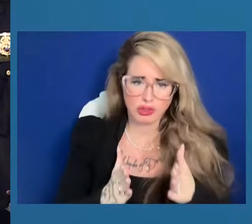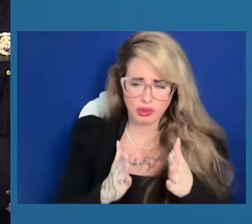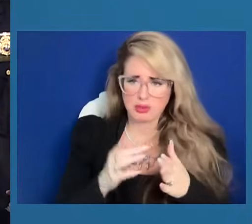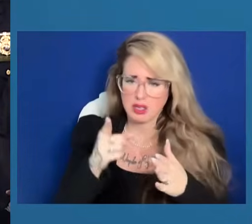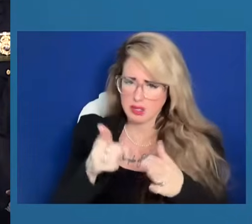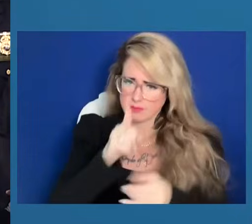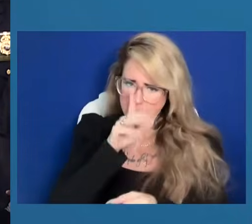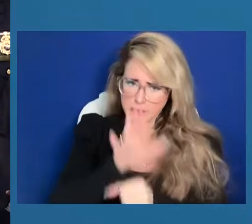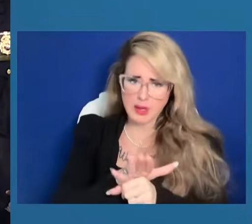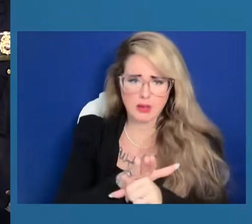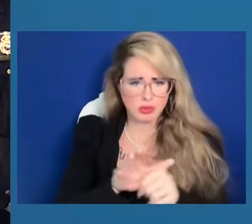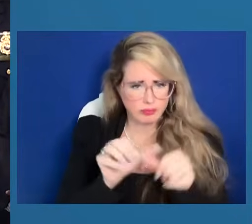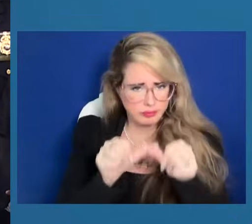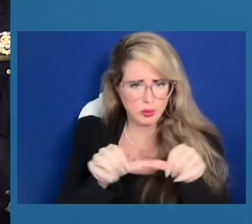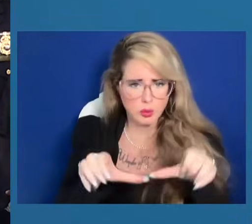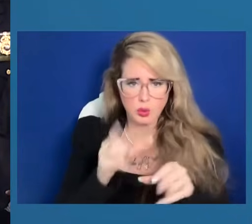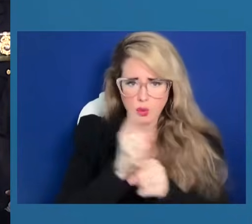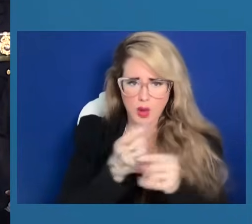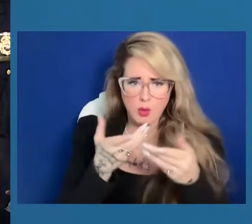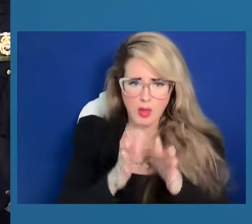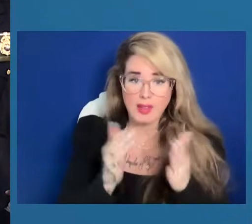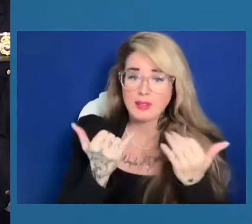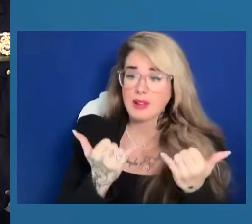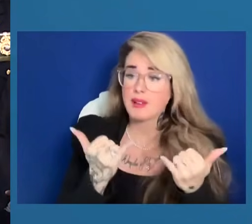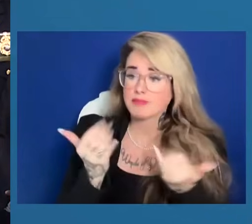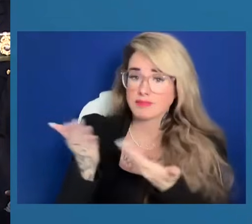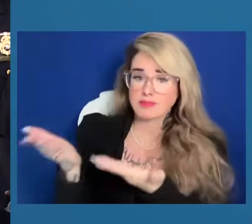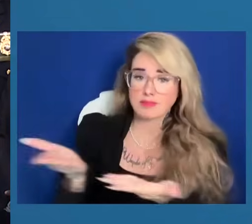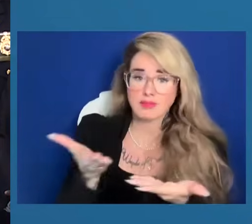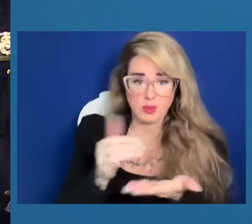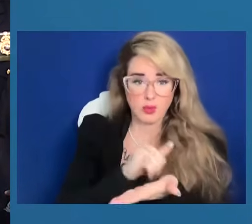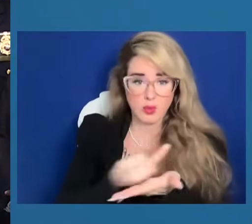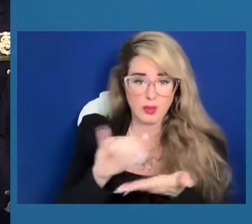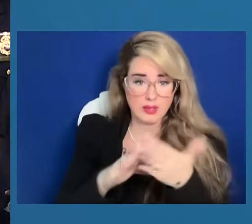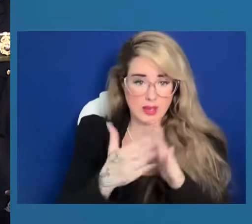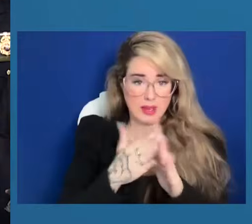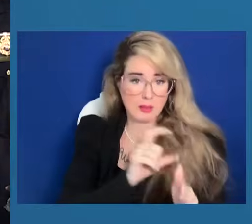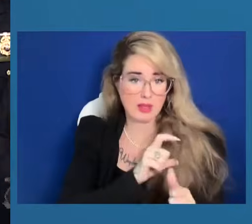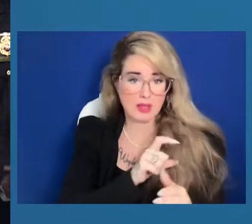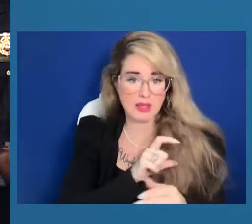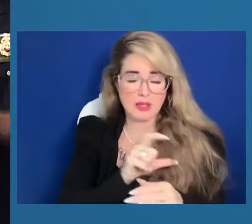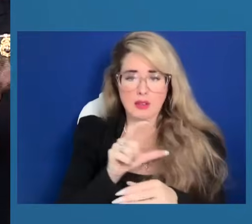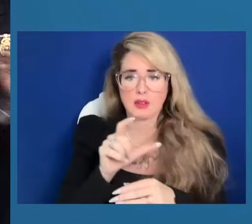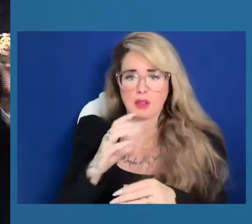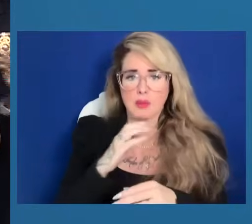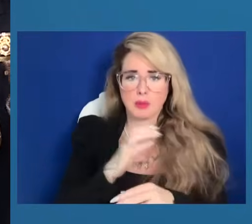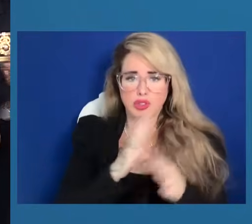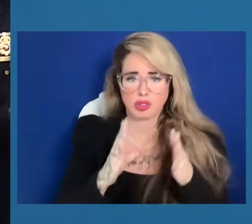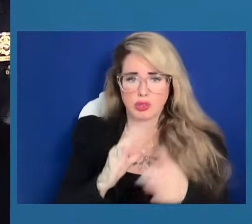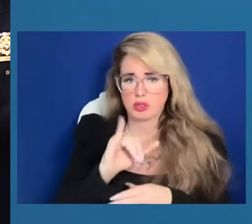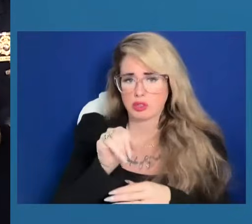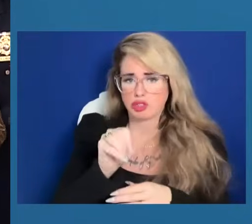way. Ladies and gentlemen, I present to you New York City Police Commissioner Jessica Tisch. Thank you.